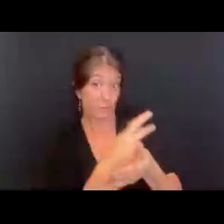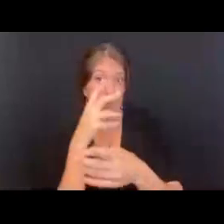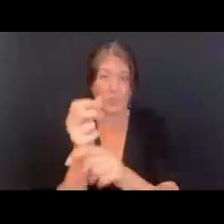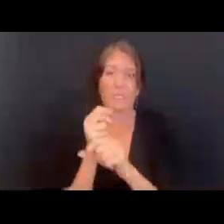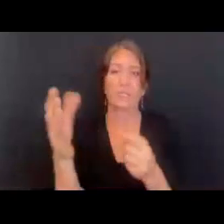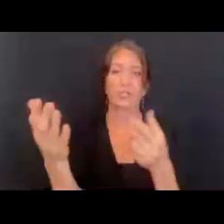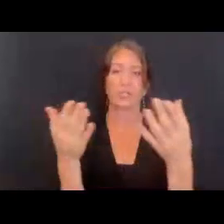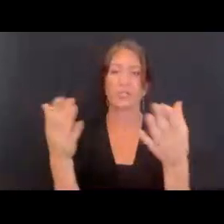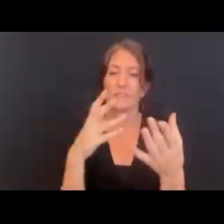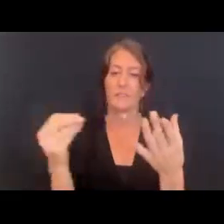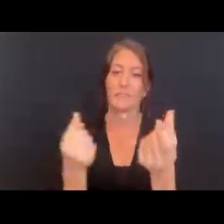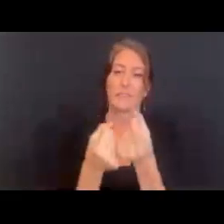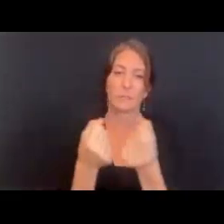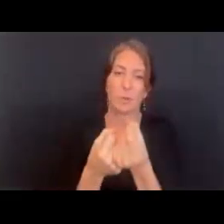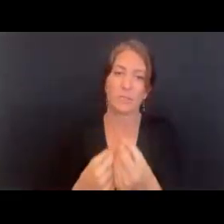supports.